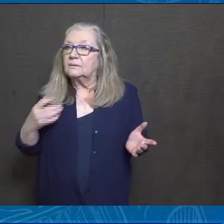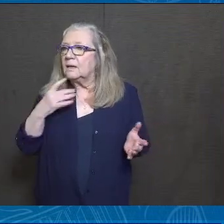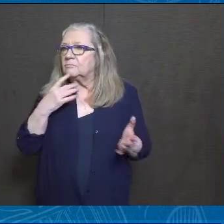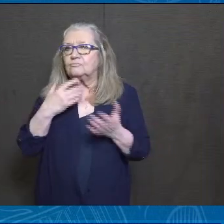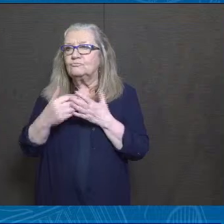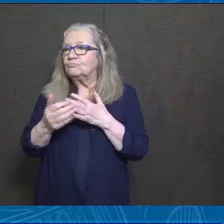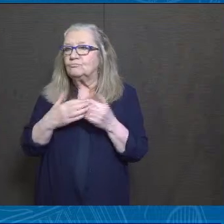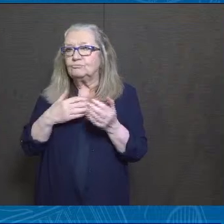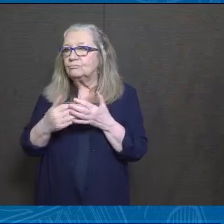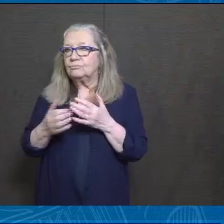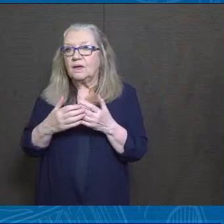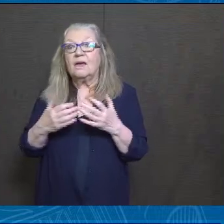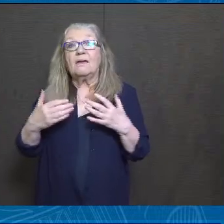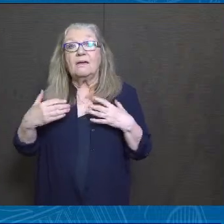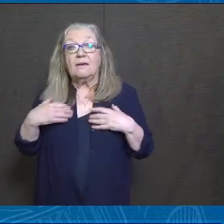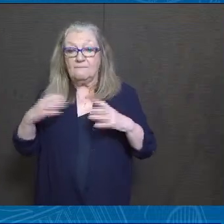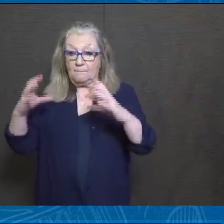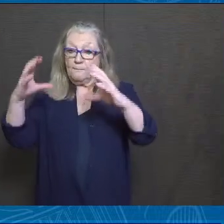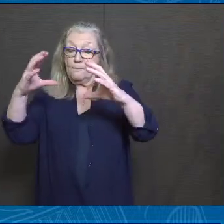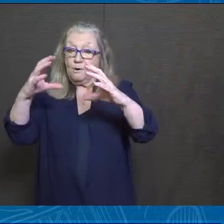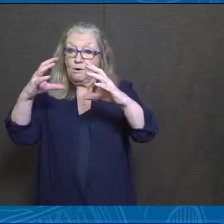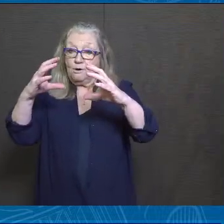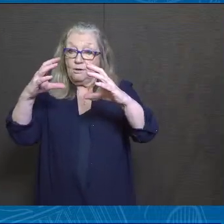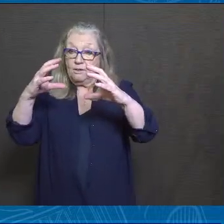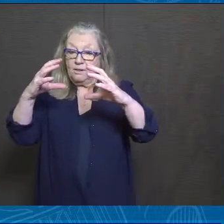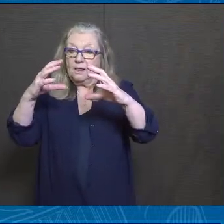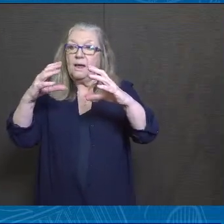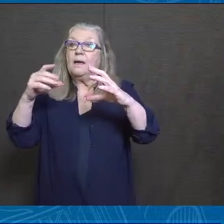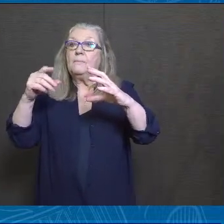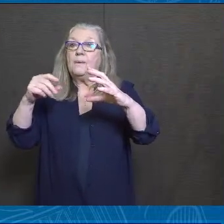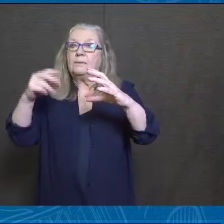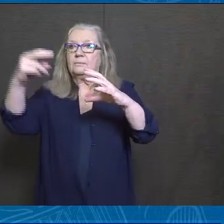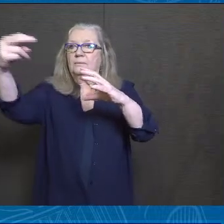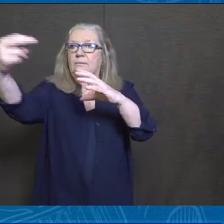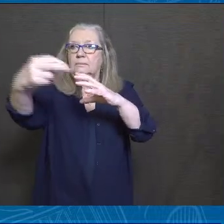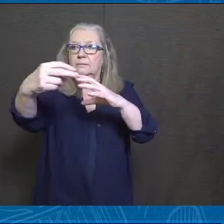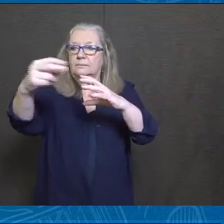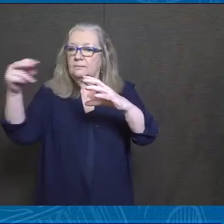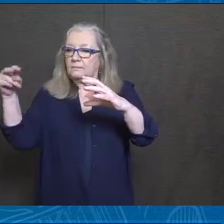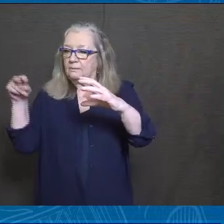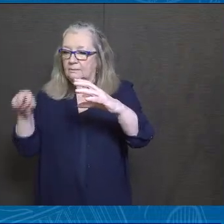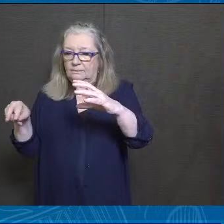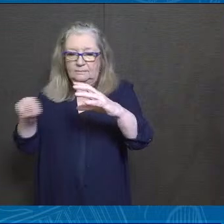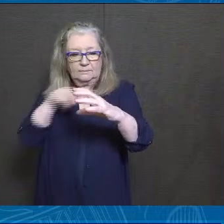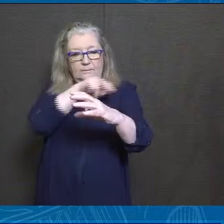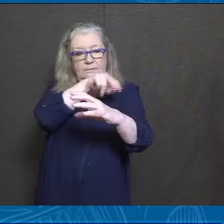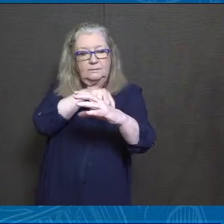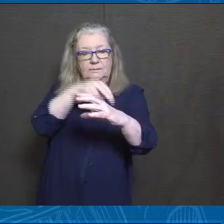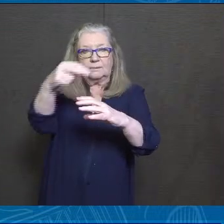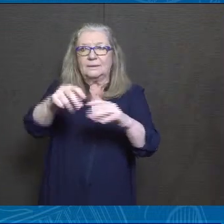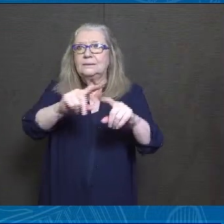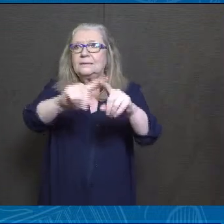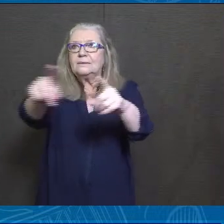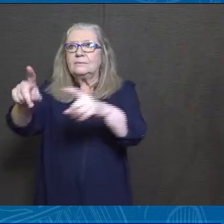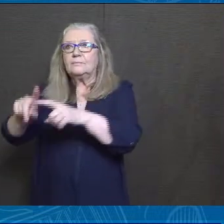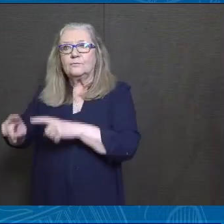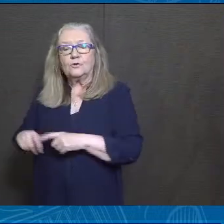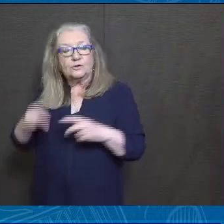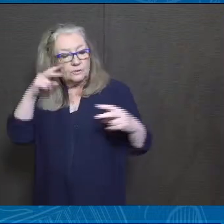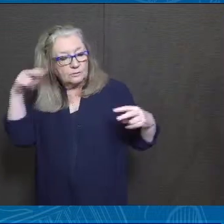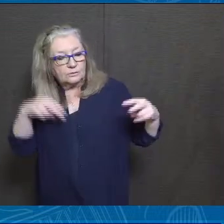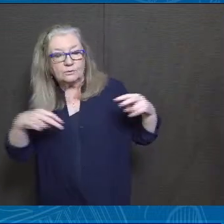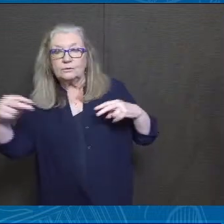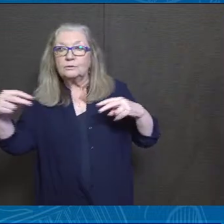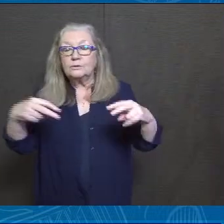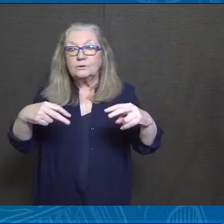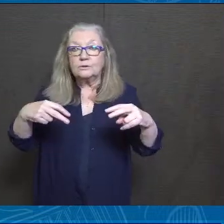although we have a ball in the middle, everyone is seeing this ball from different perspectives. And so